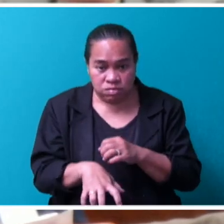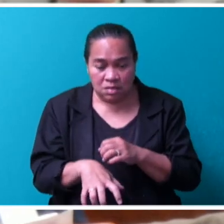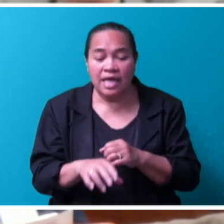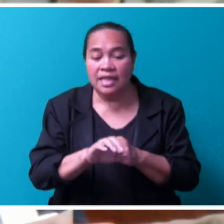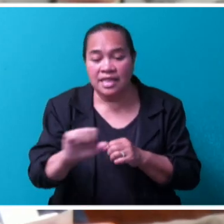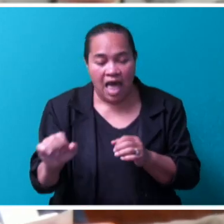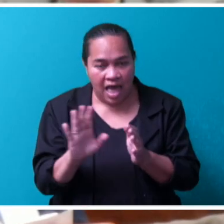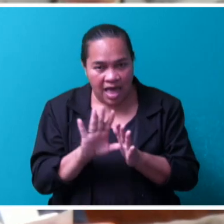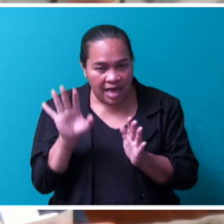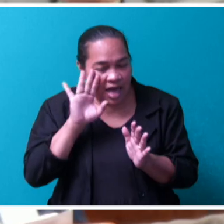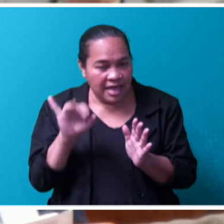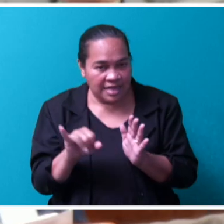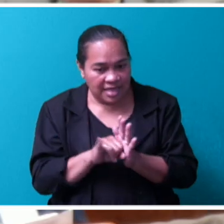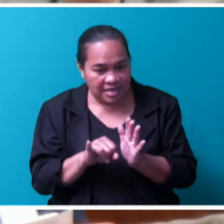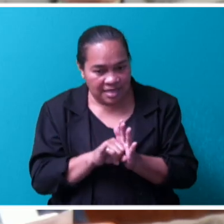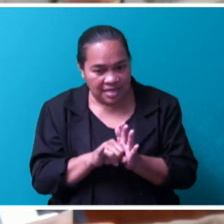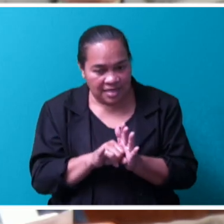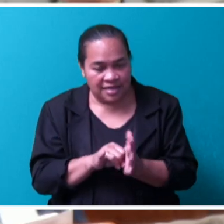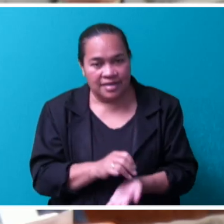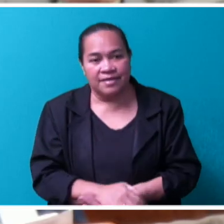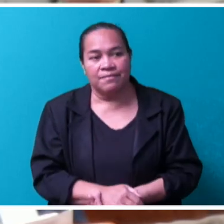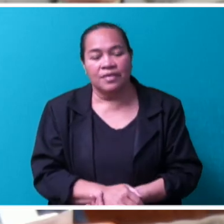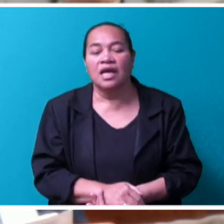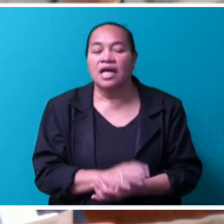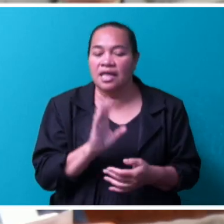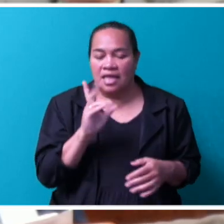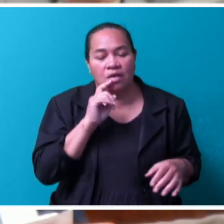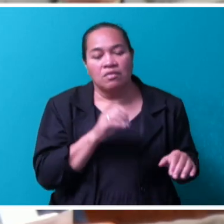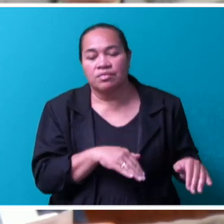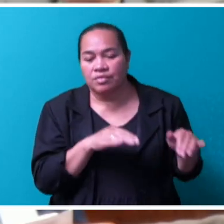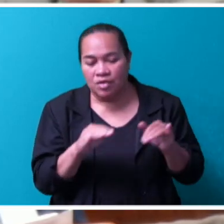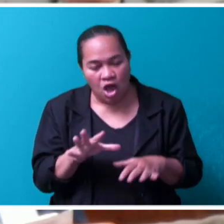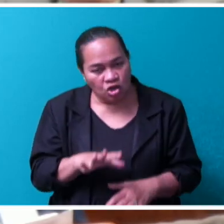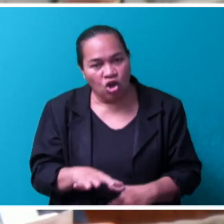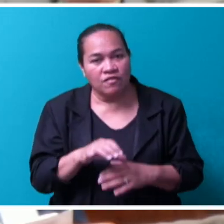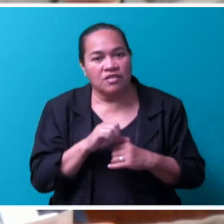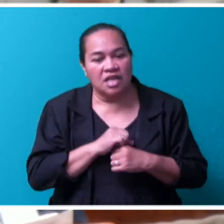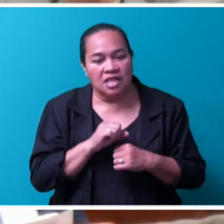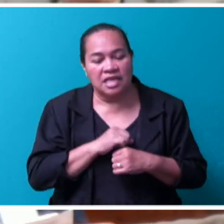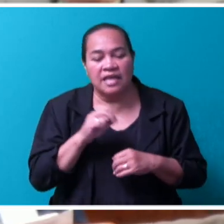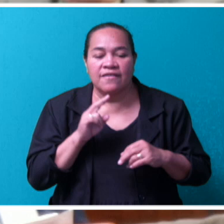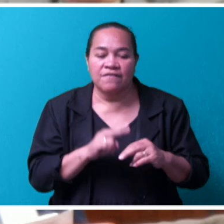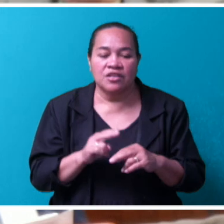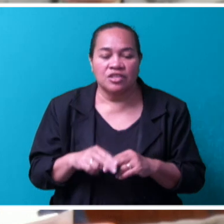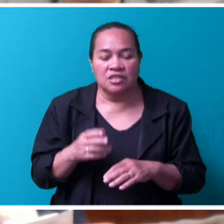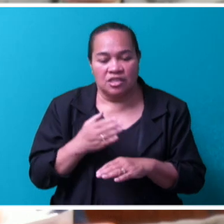identity, they're participating confidently in Fiji's modern